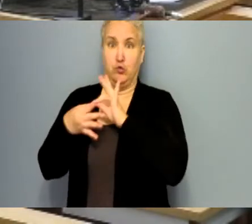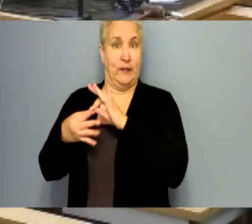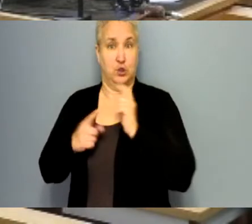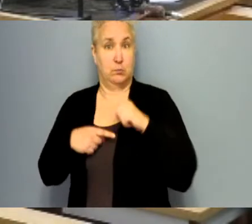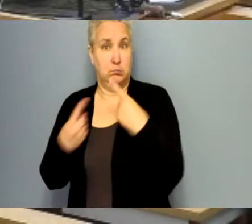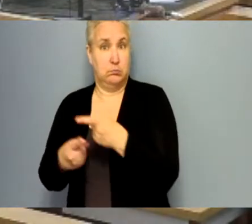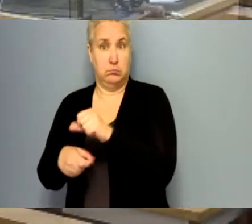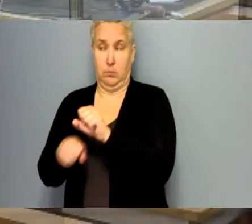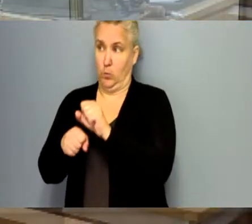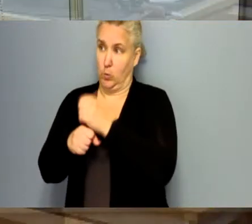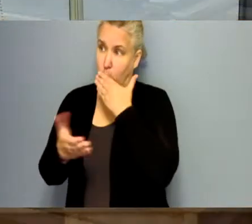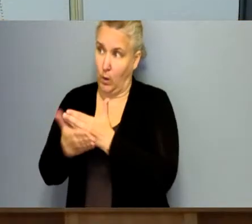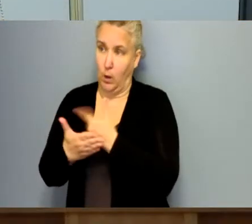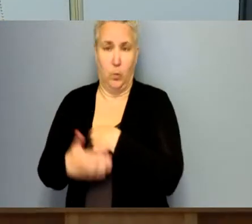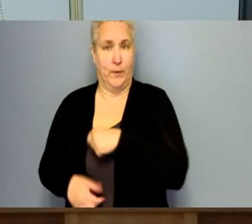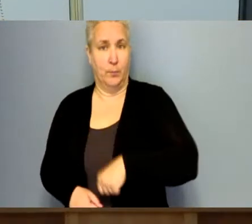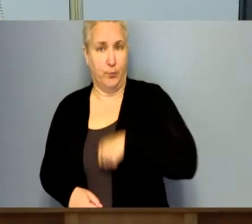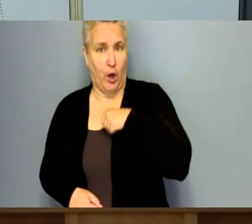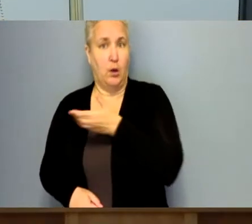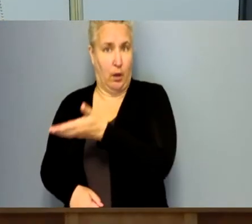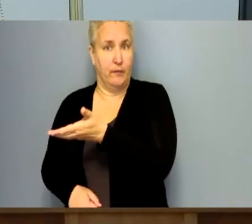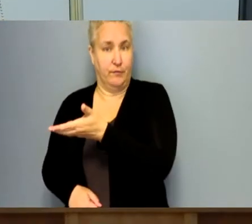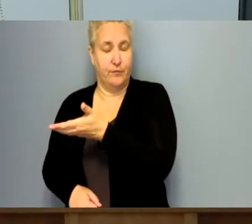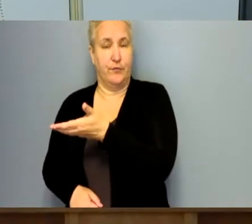work very well, and we're very proud of the job they've done.